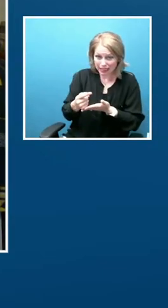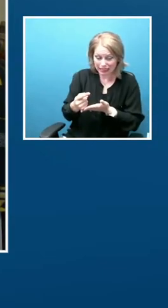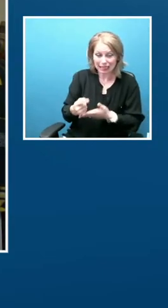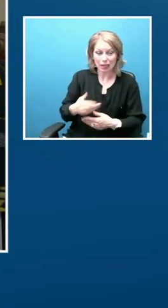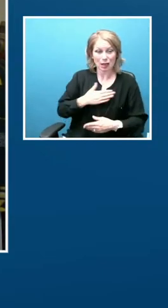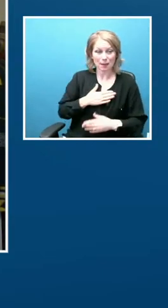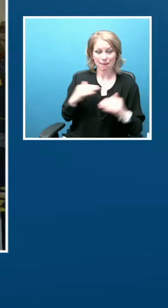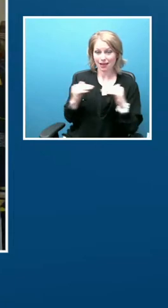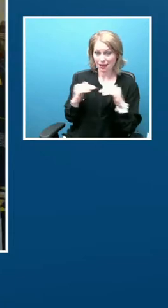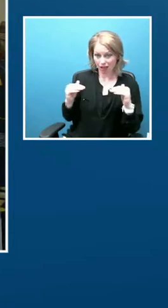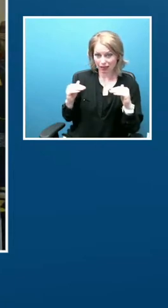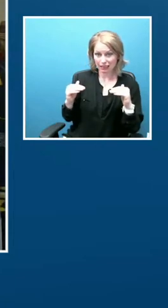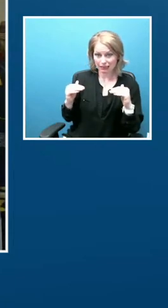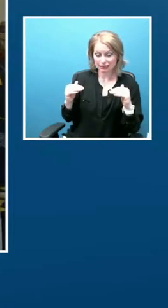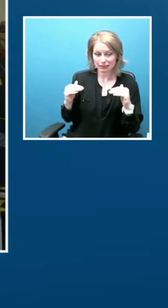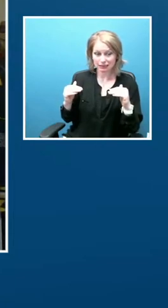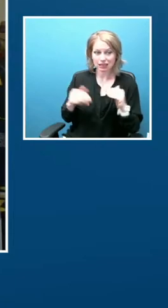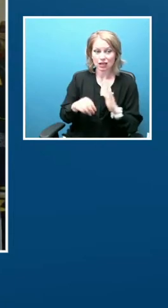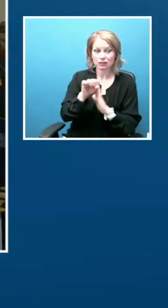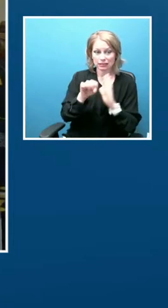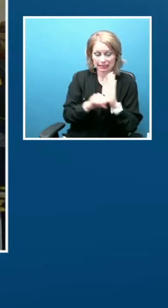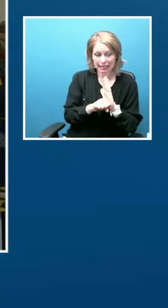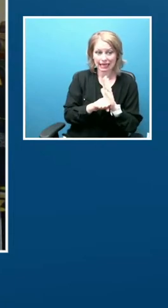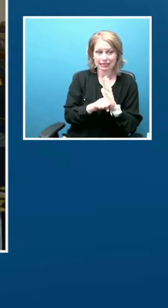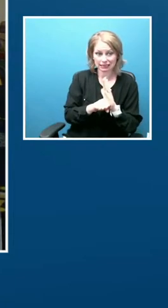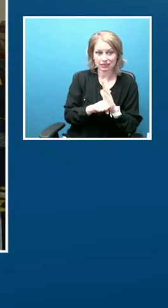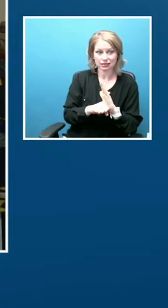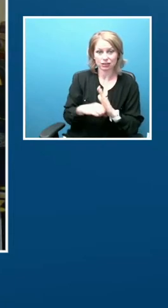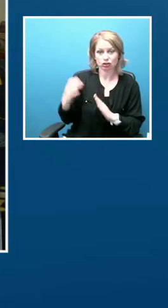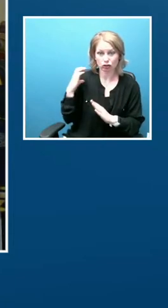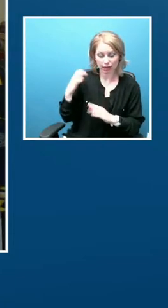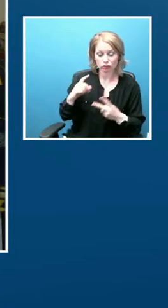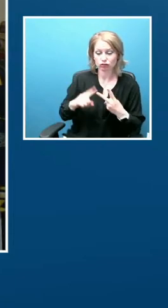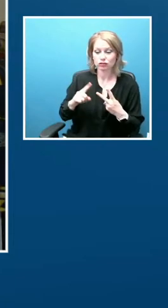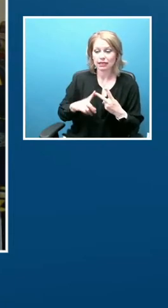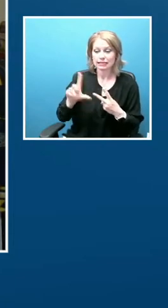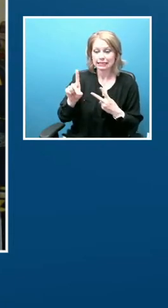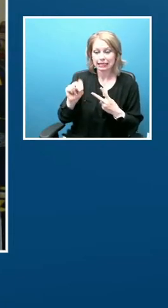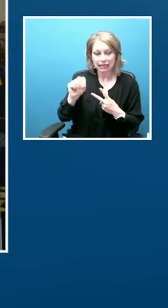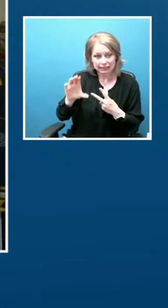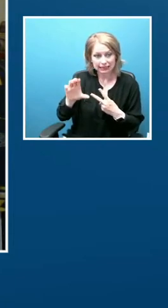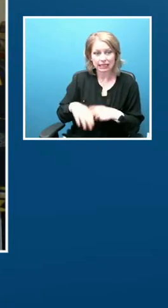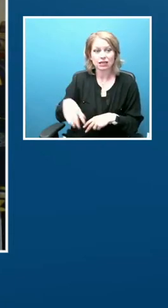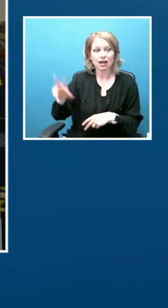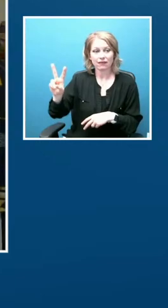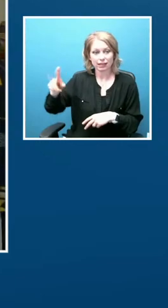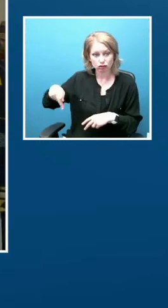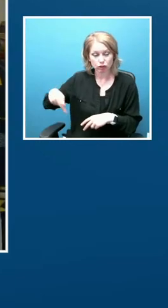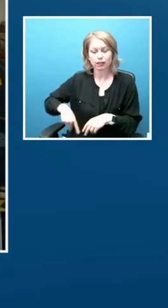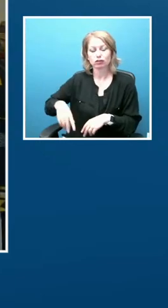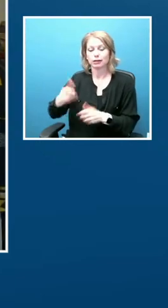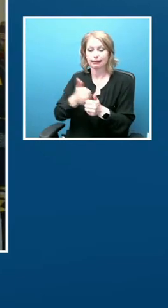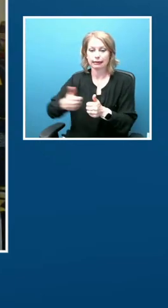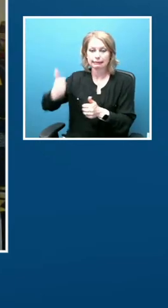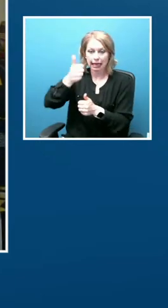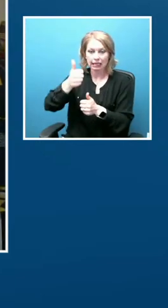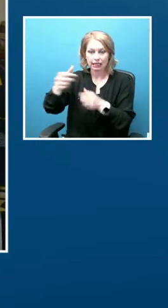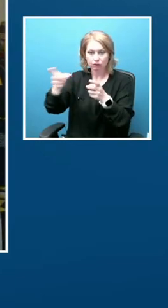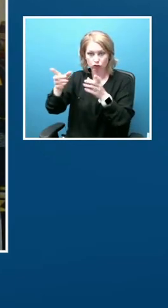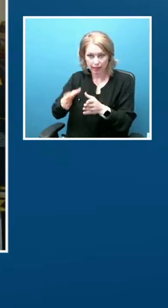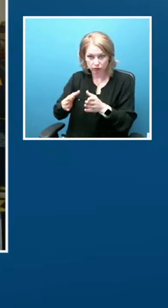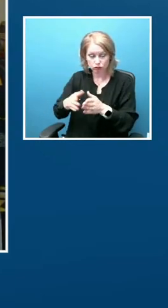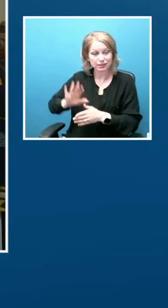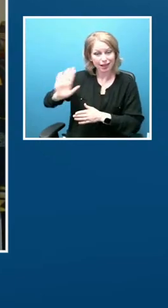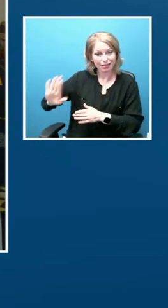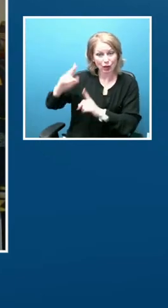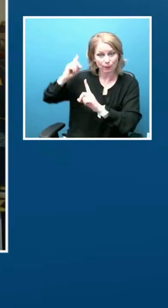State Democratic Chairs, the DNC's Organization of the State Chairs, Vice Chairs, and Executive Directors, whose mission is to